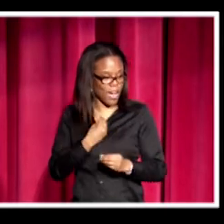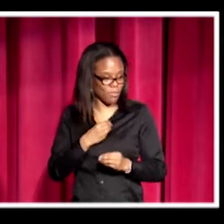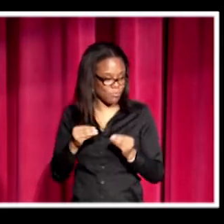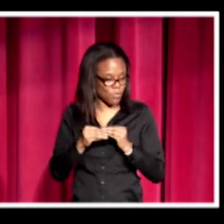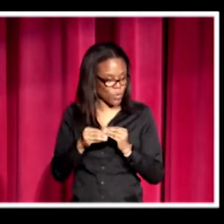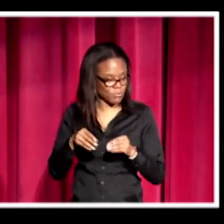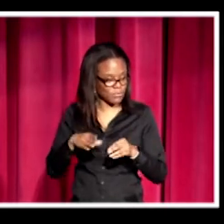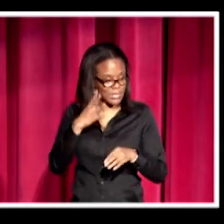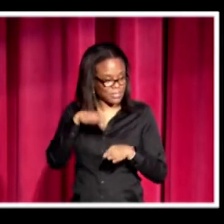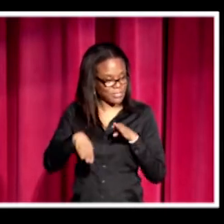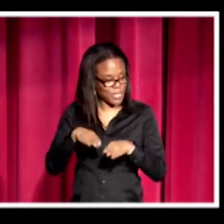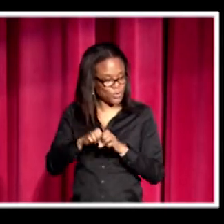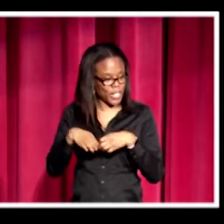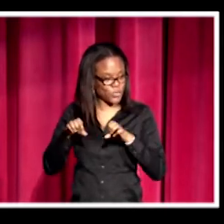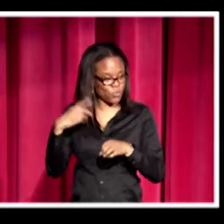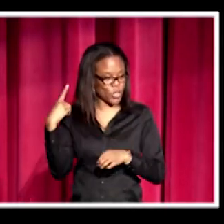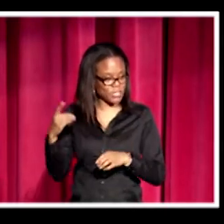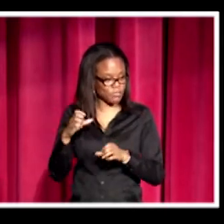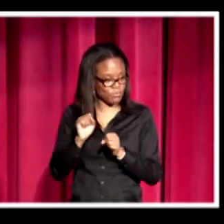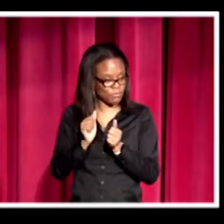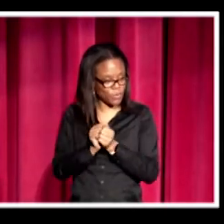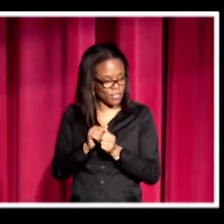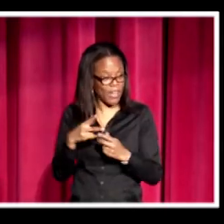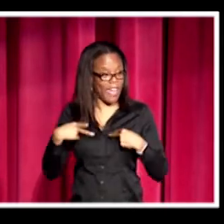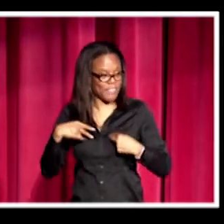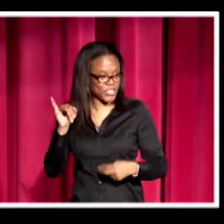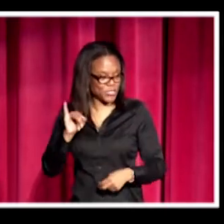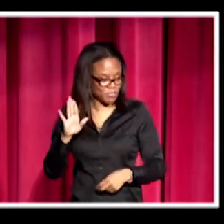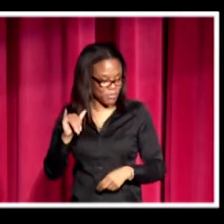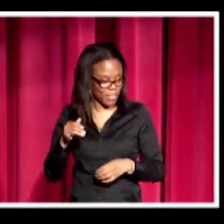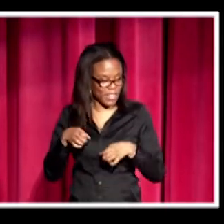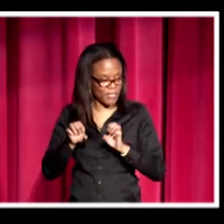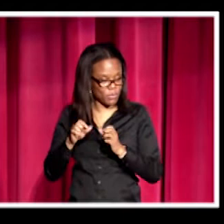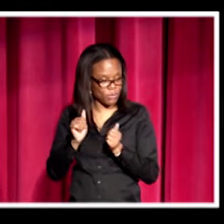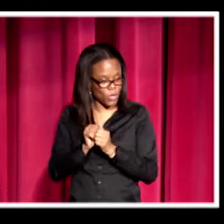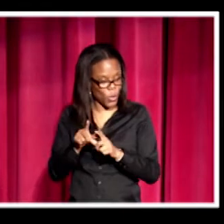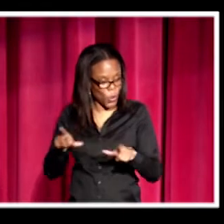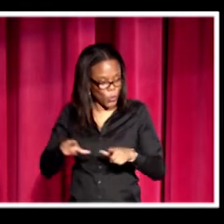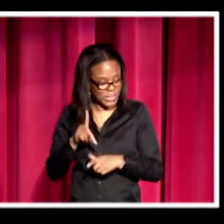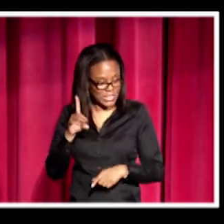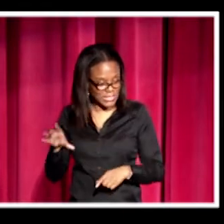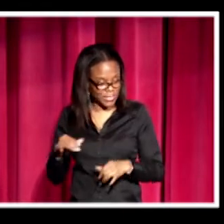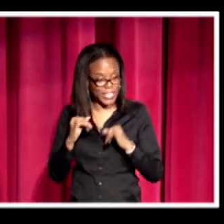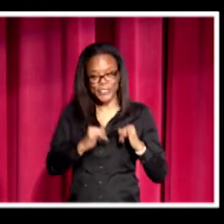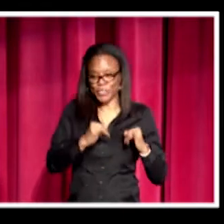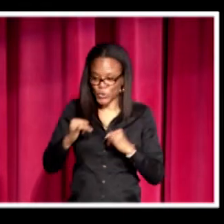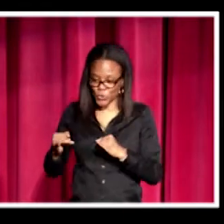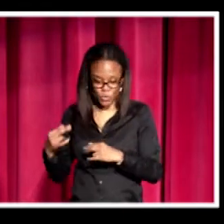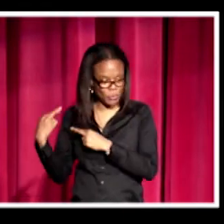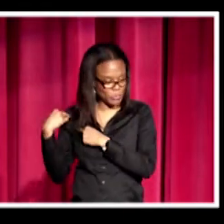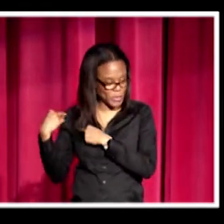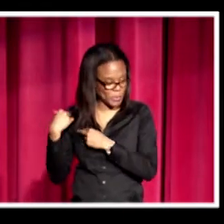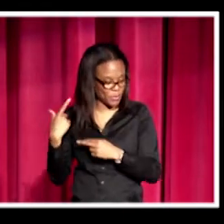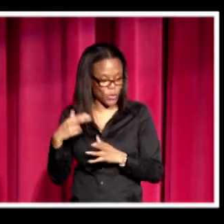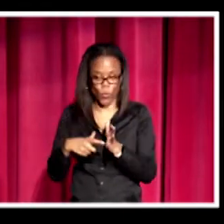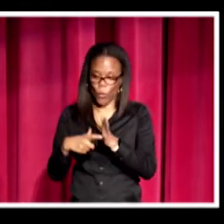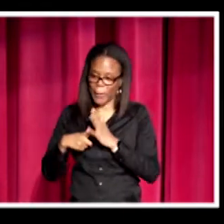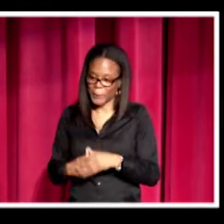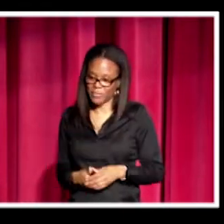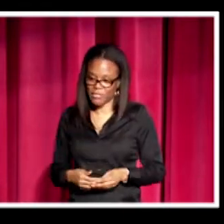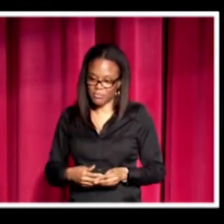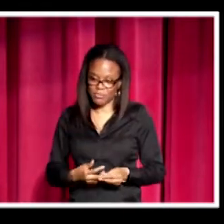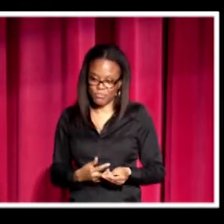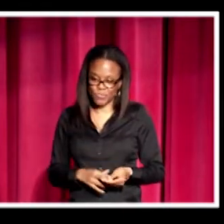own steps to ensure Washingtonians have the insurance they need by establishing a local